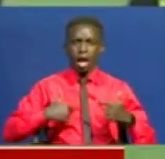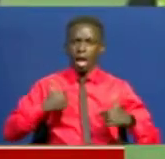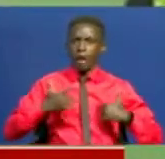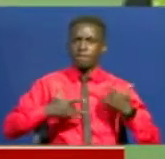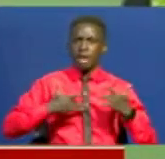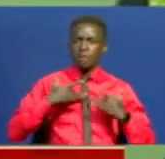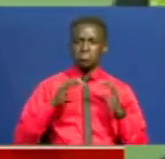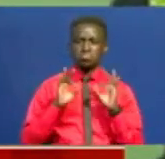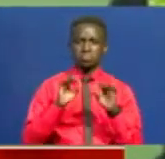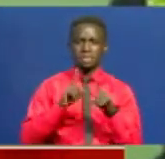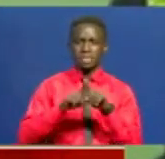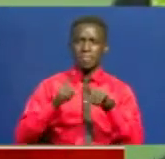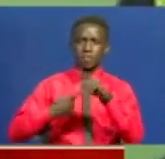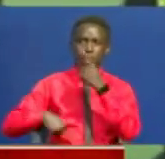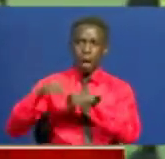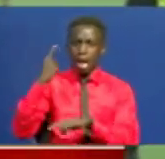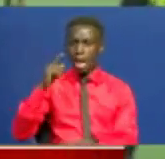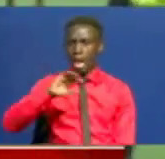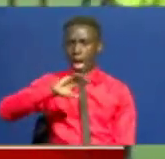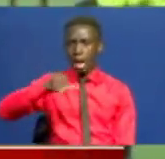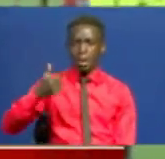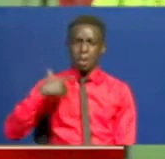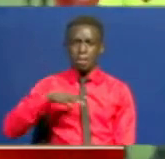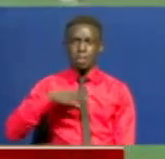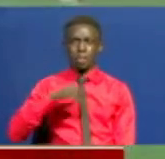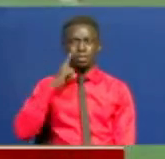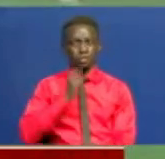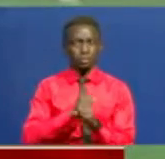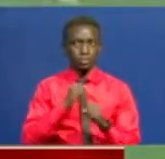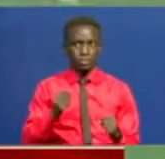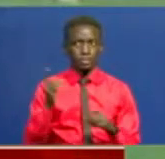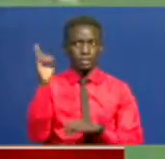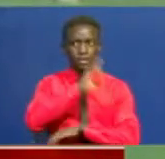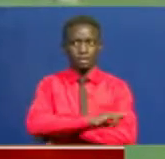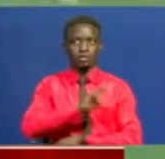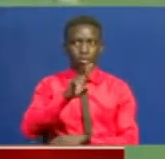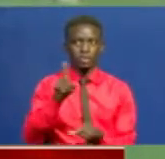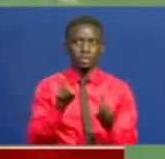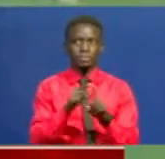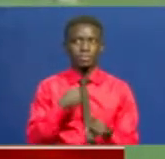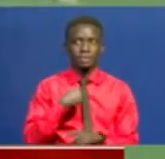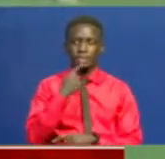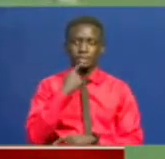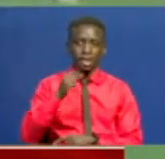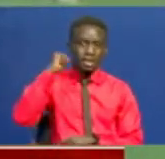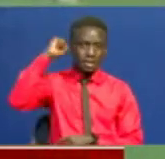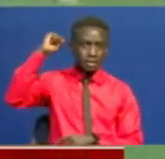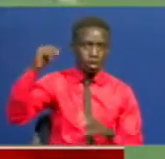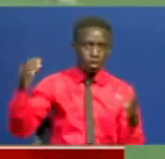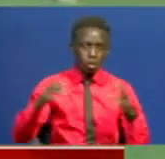Cameroon, watu wamejituma, naona in day 2. Na naomba mafans